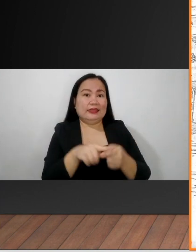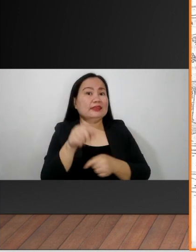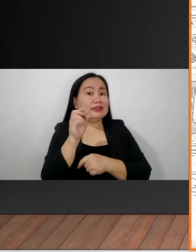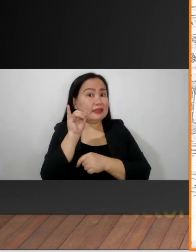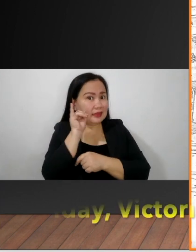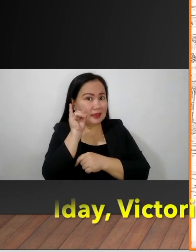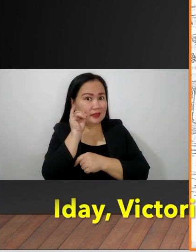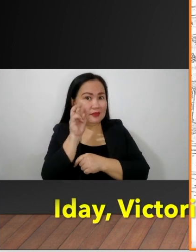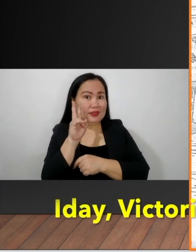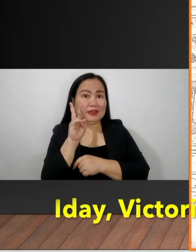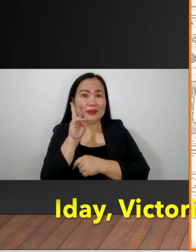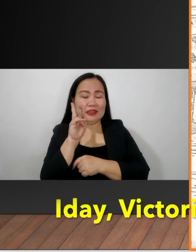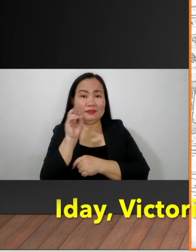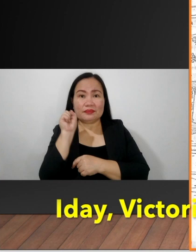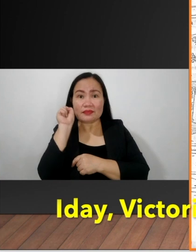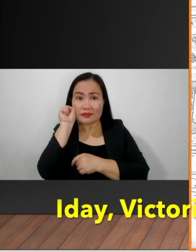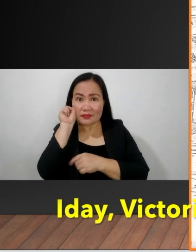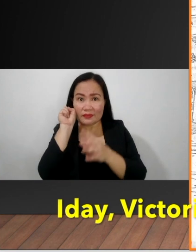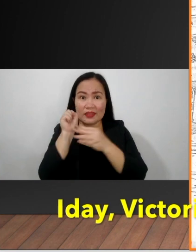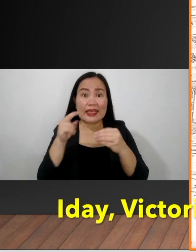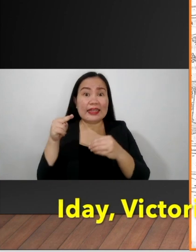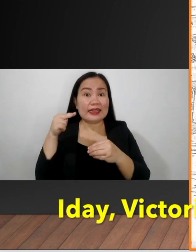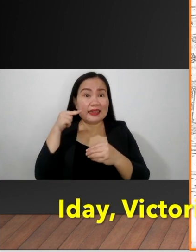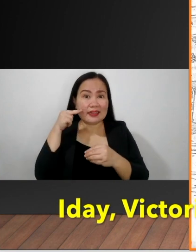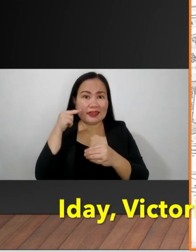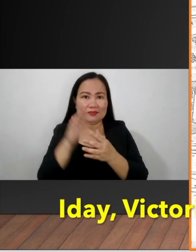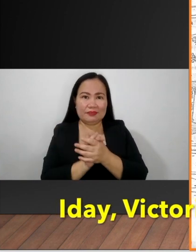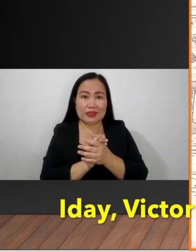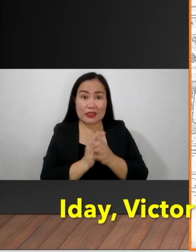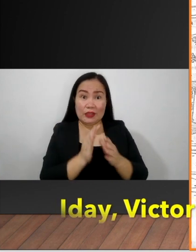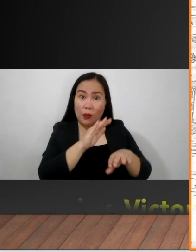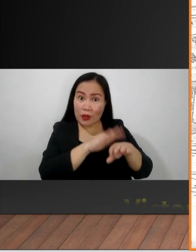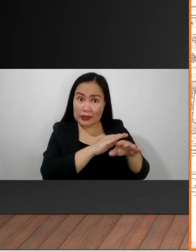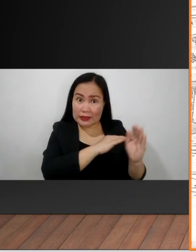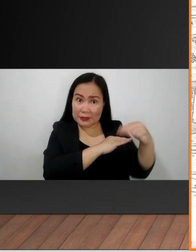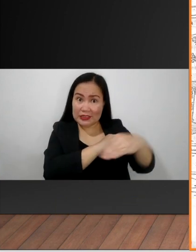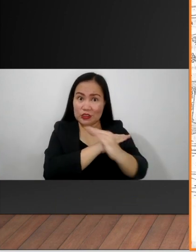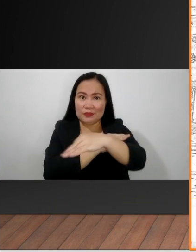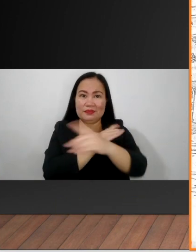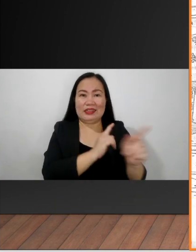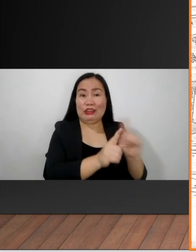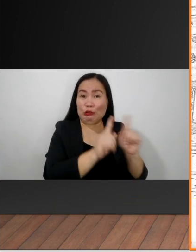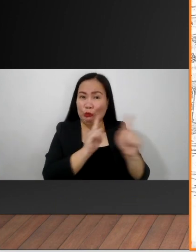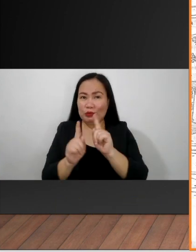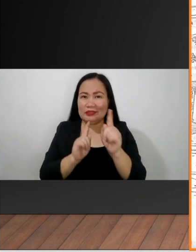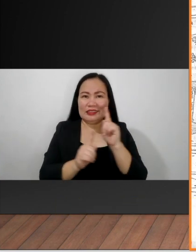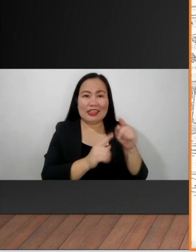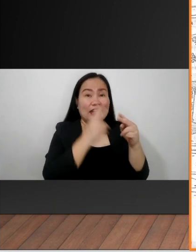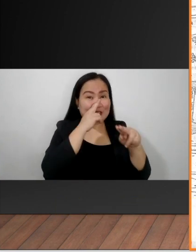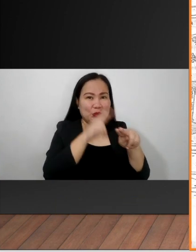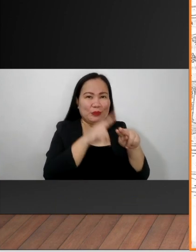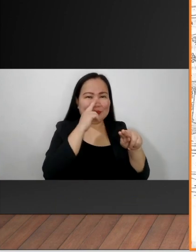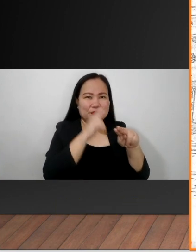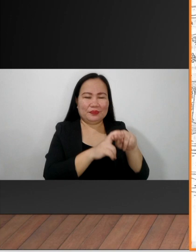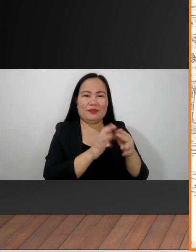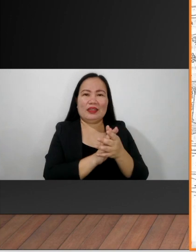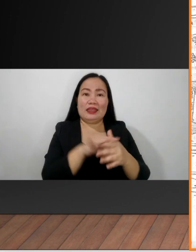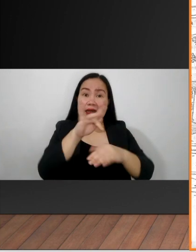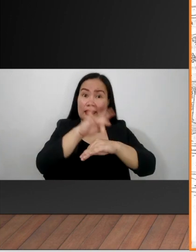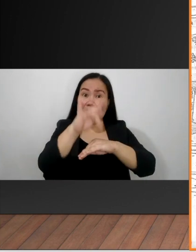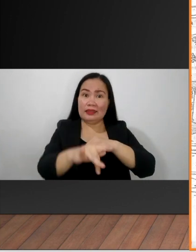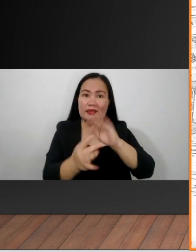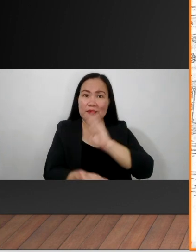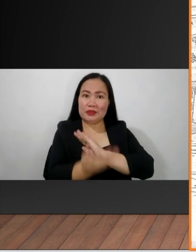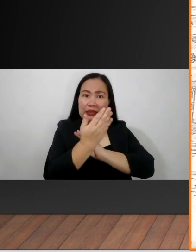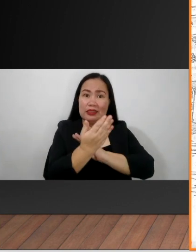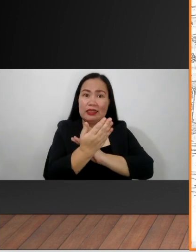Iday, Victoria, Sinang, and Neneng, on the beach and talked and joked. It was early in the